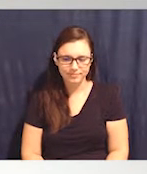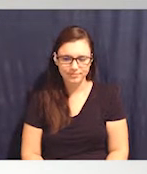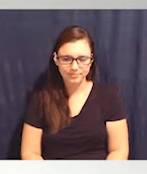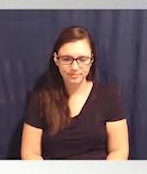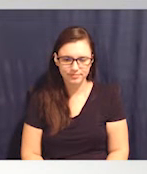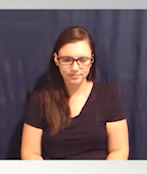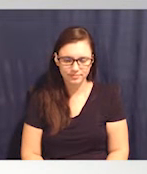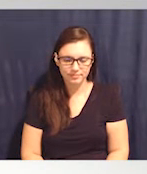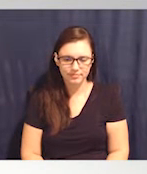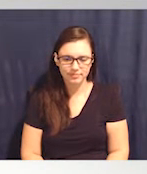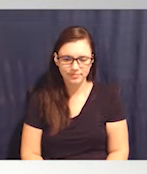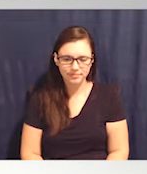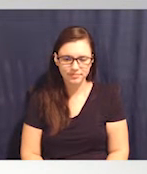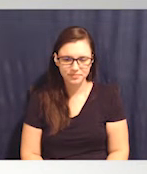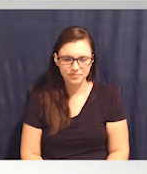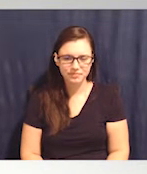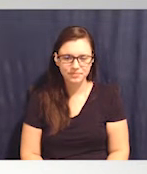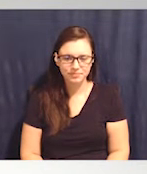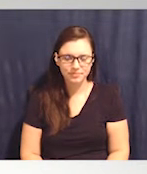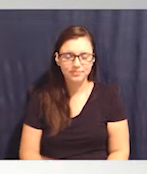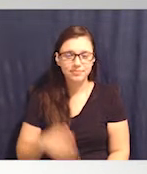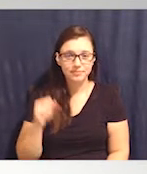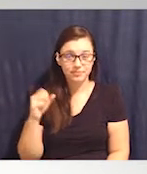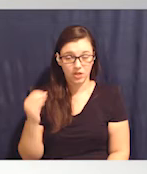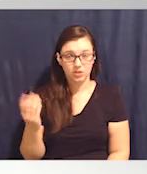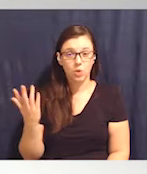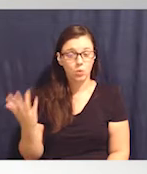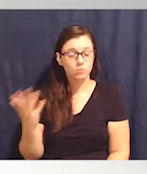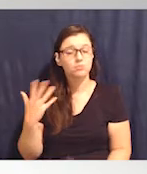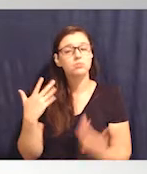So, let's talk about letting go.